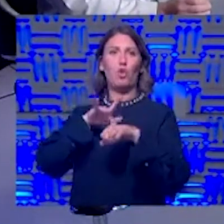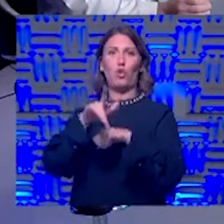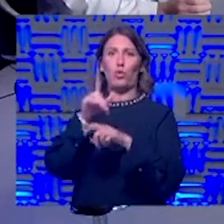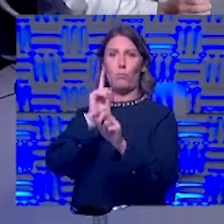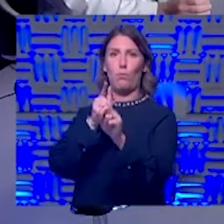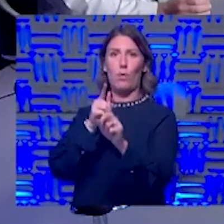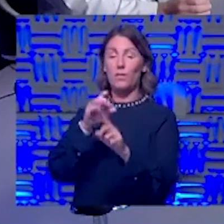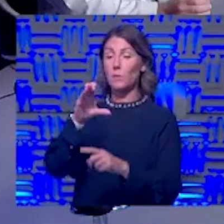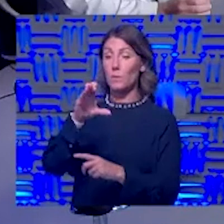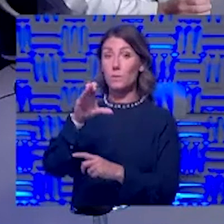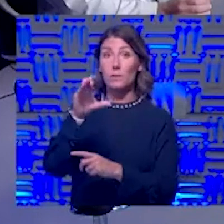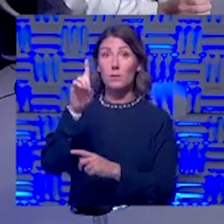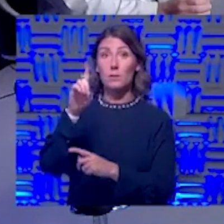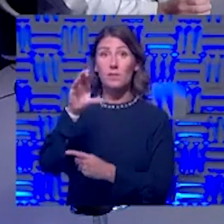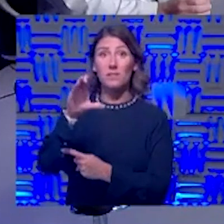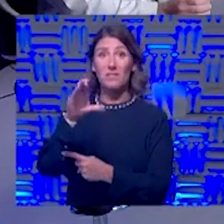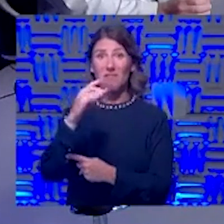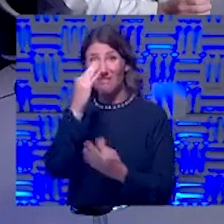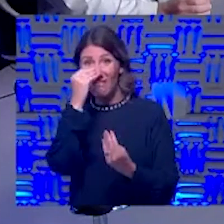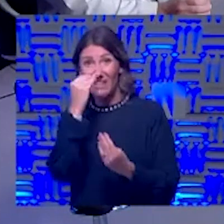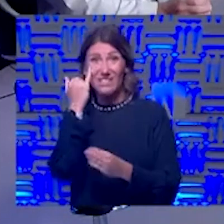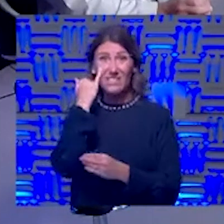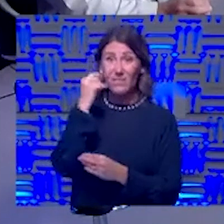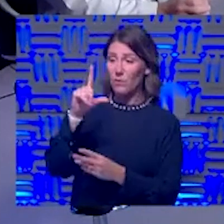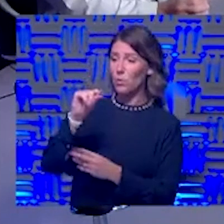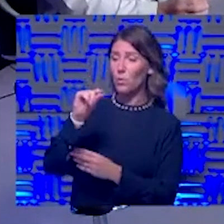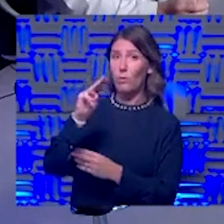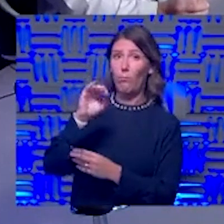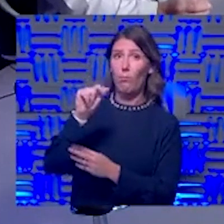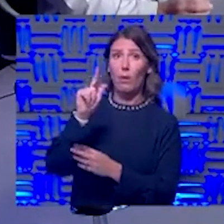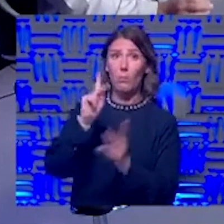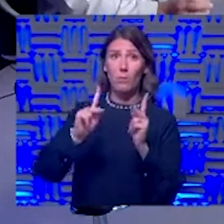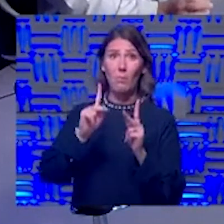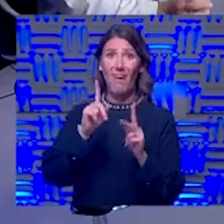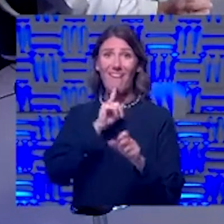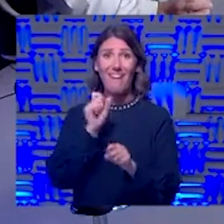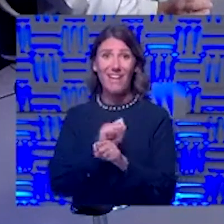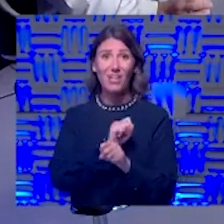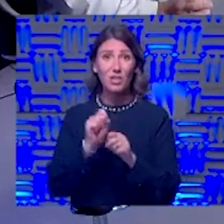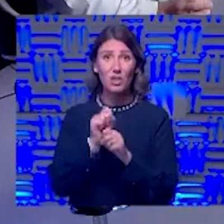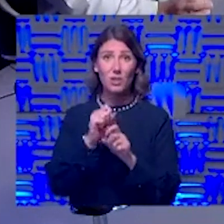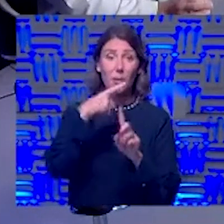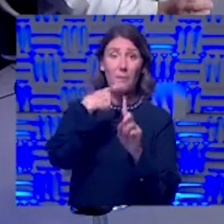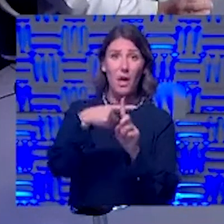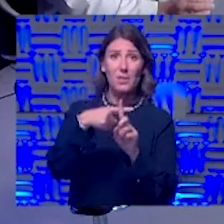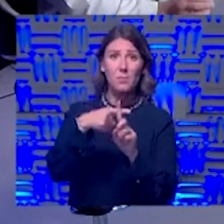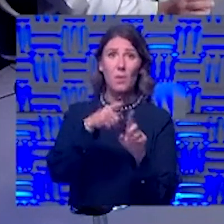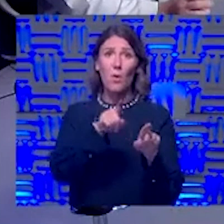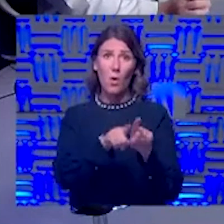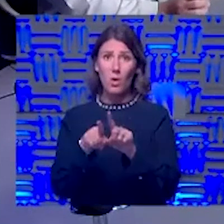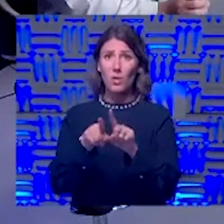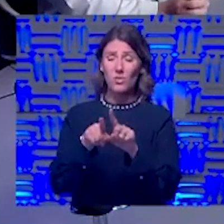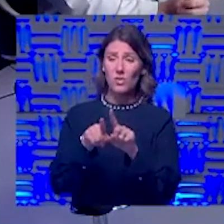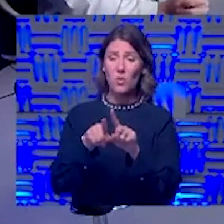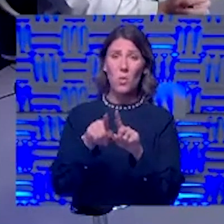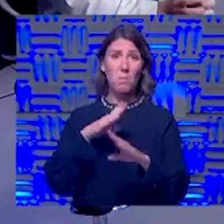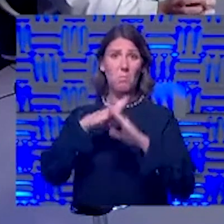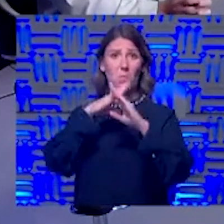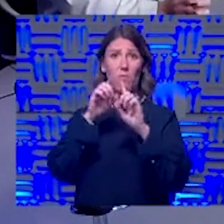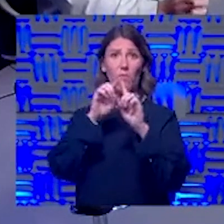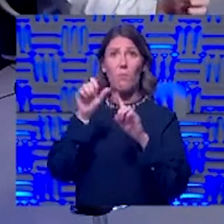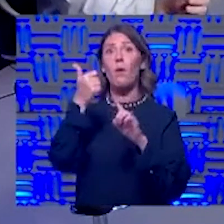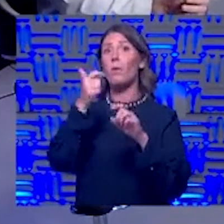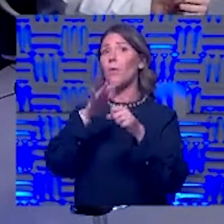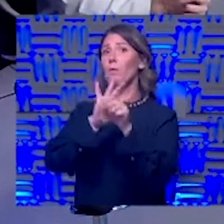does the CDC think that if 20 million people are actually positive, they will also be immune to other COVID-19